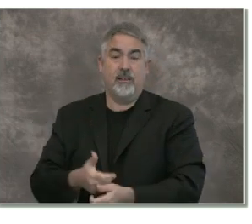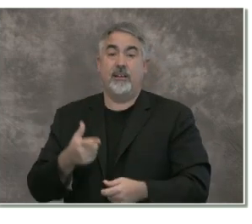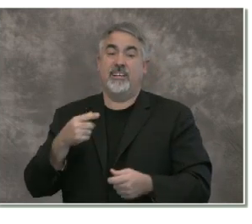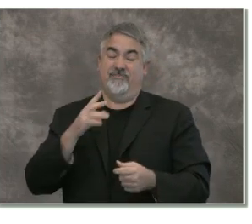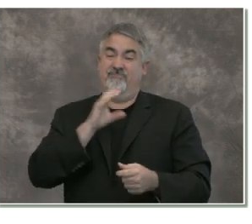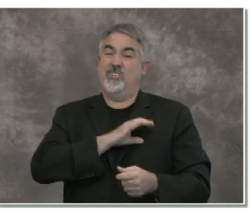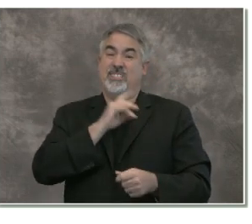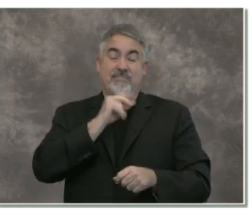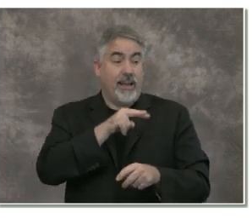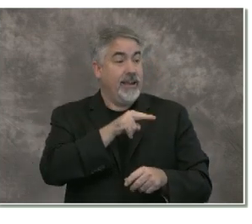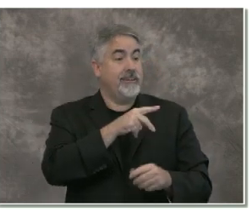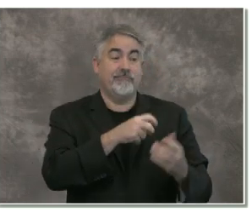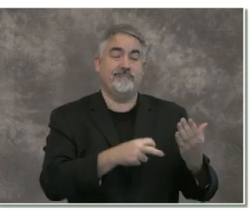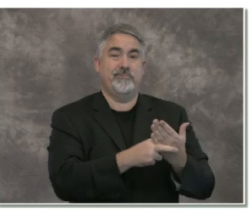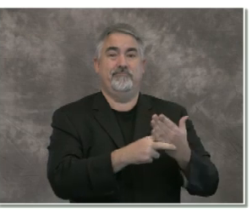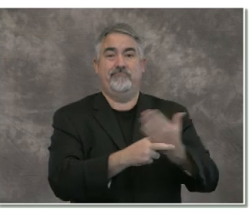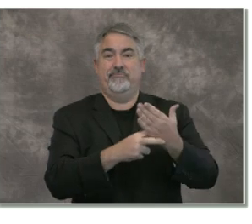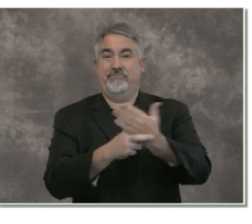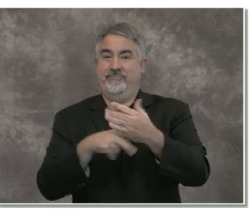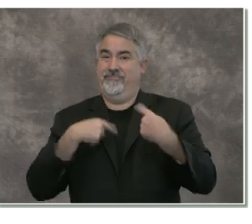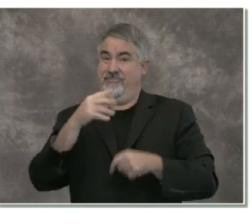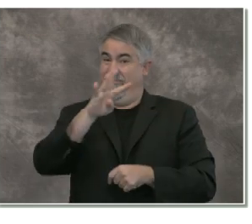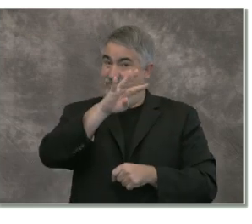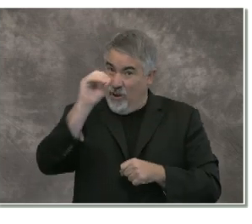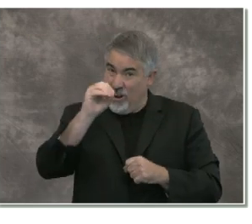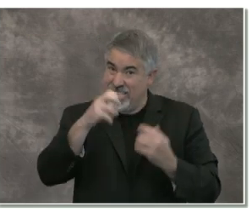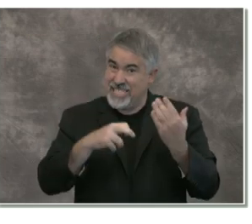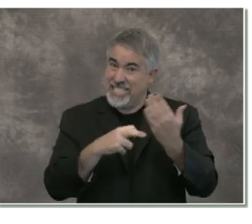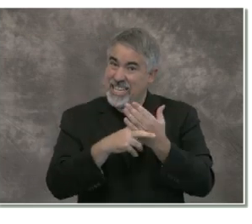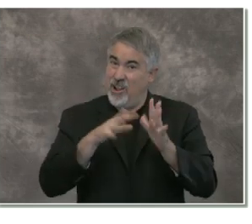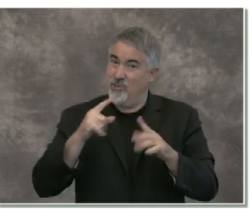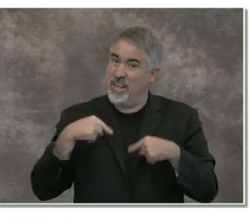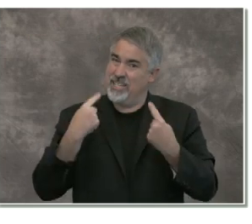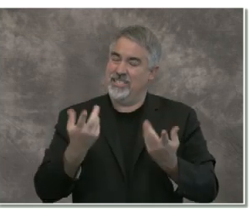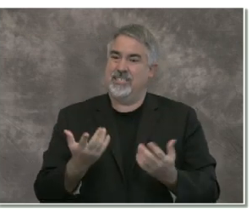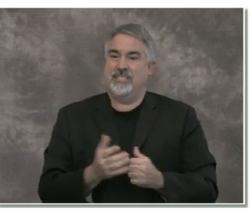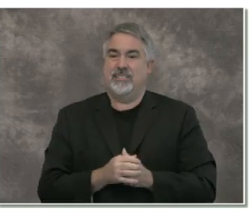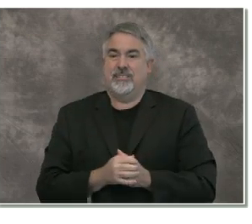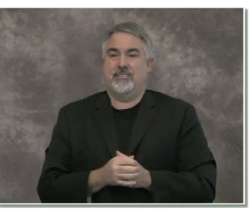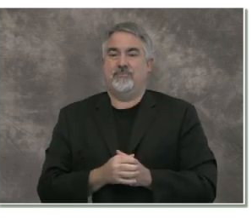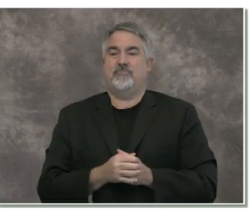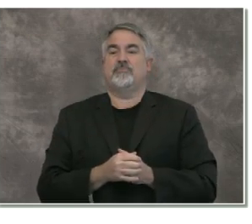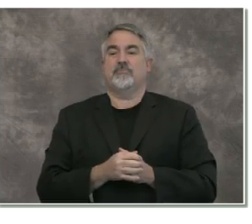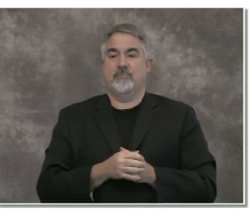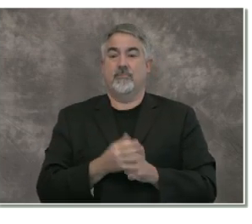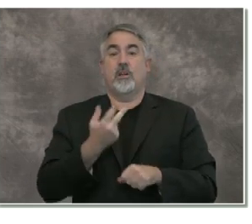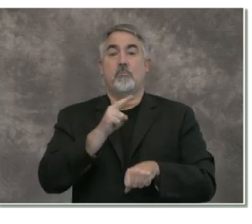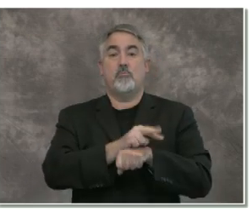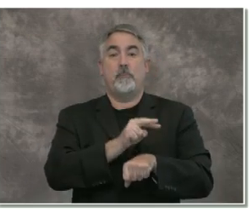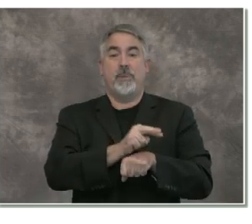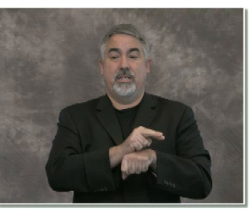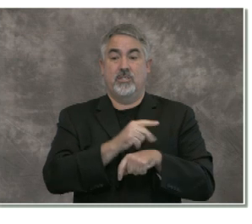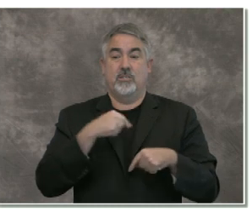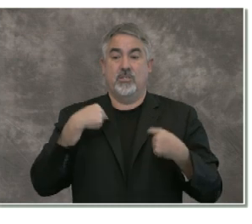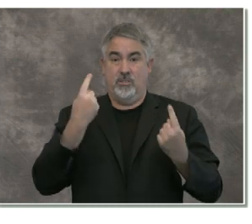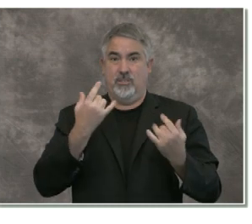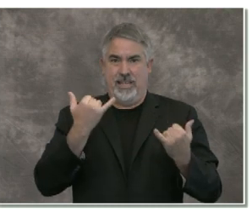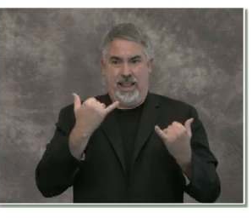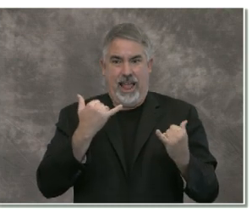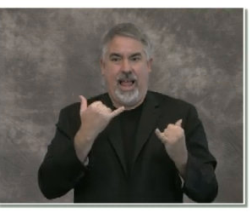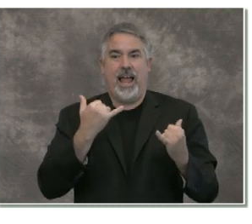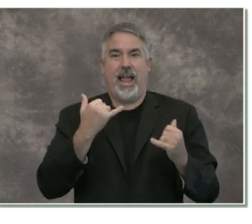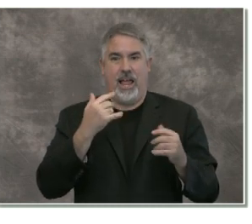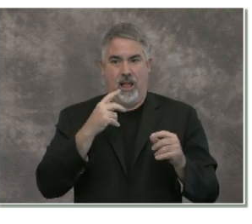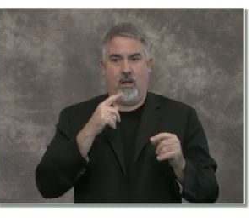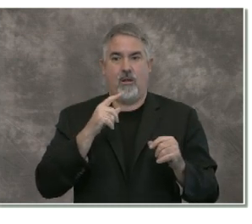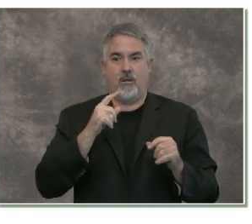orders. Meanwhile, our probation department is stepping up its response to state release of inmates from the state